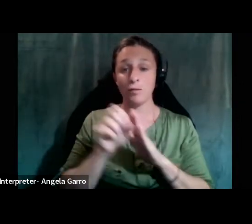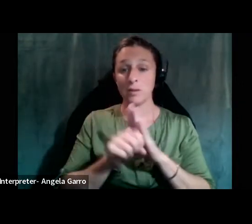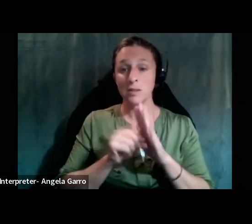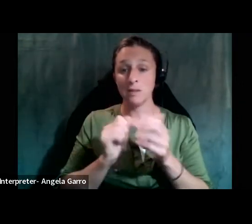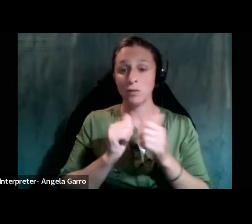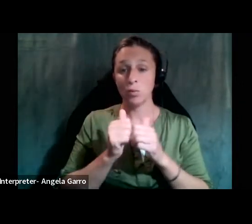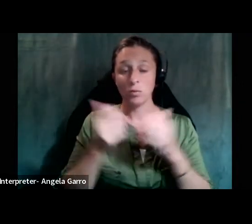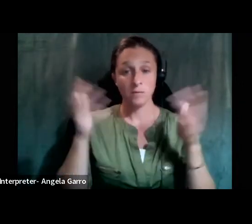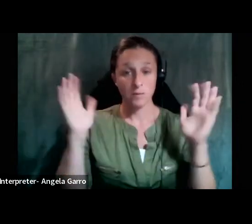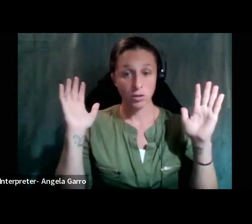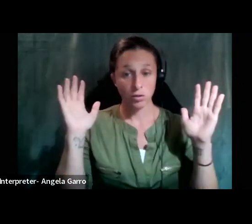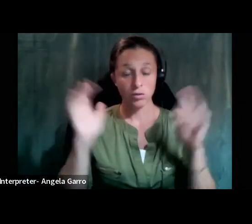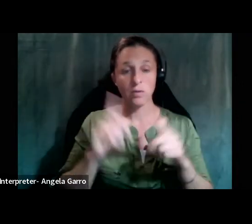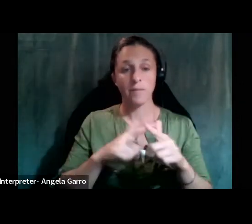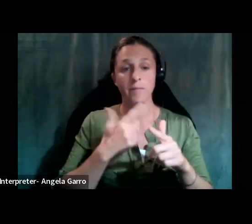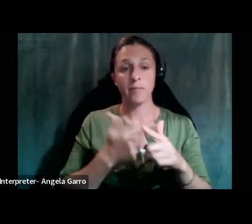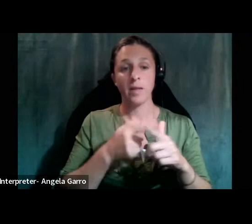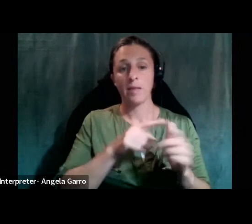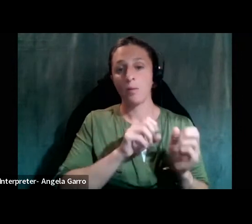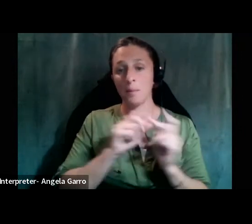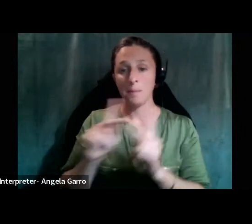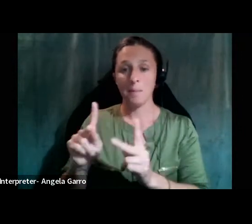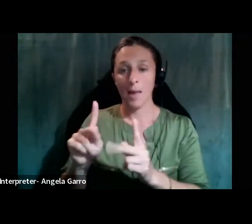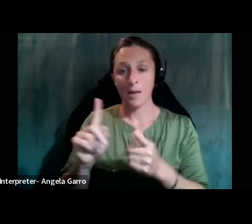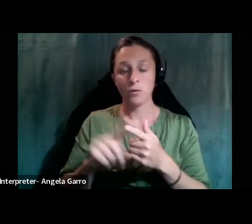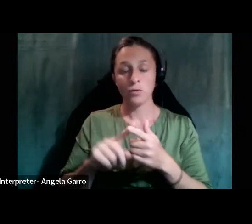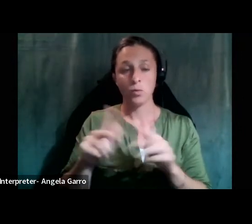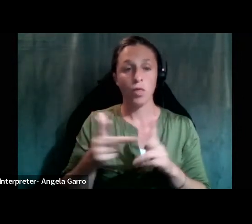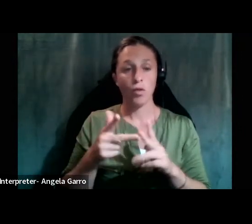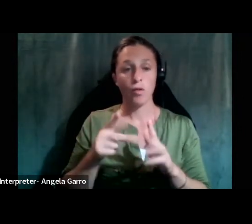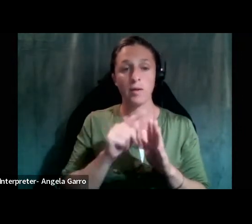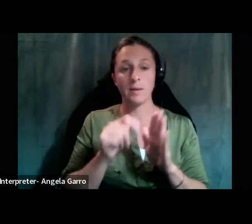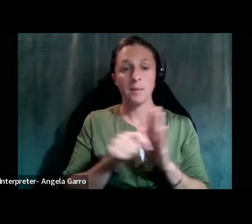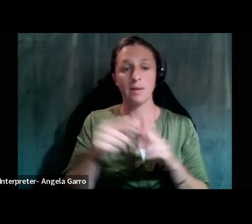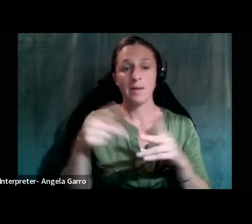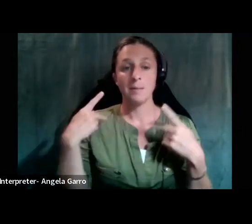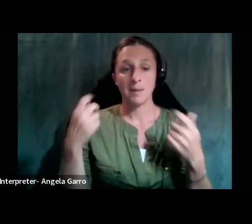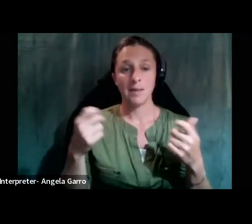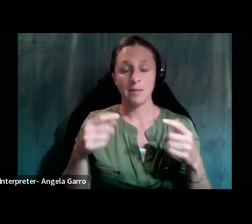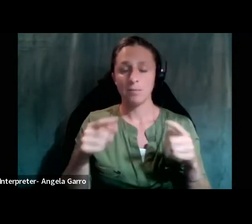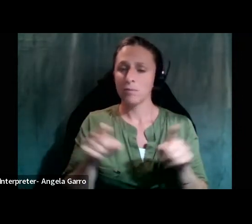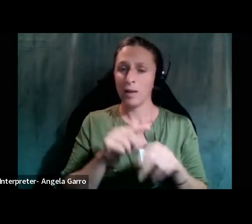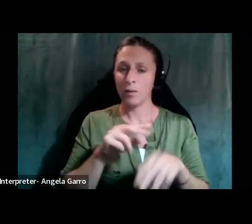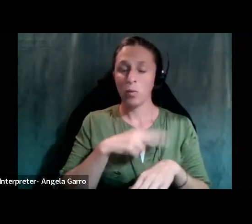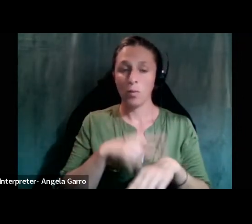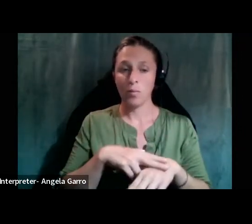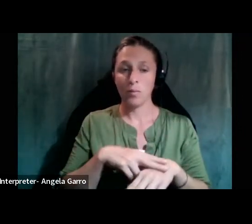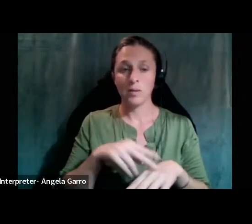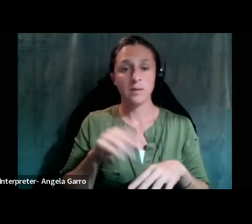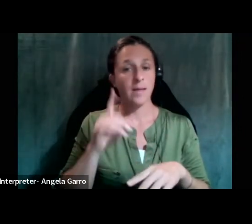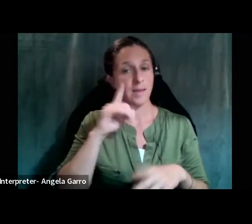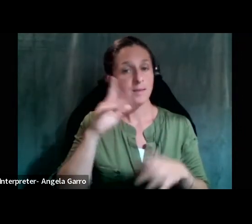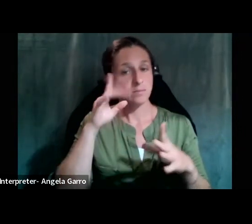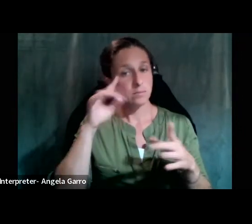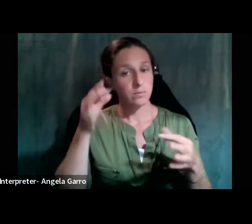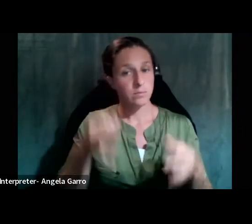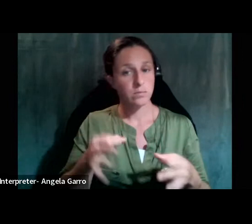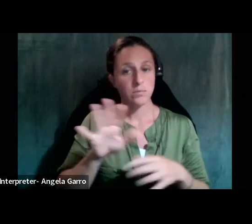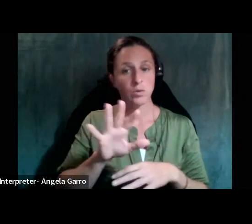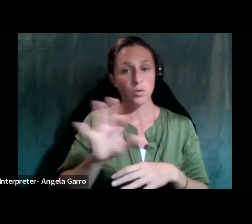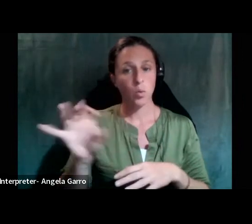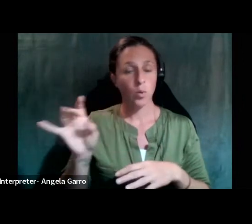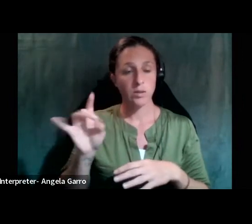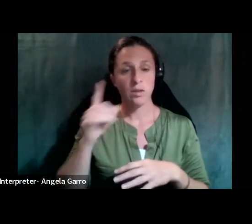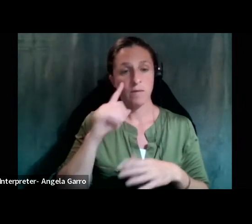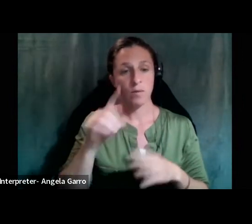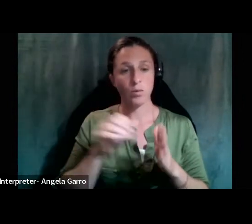completed, they would then jump back into 3rd period PE as normal. Now, it would be a choice for students. Some